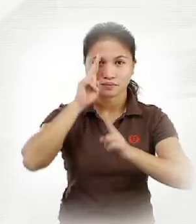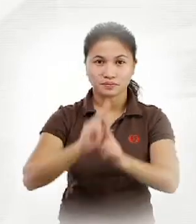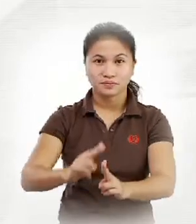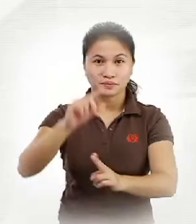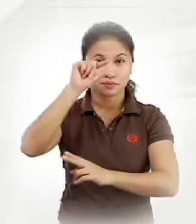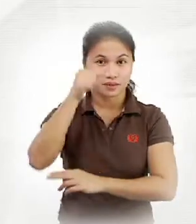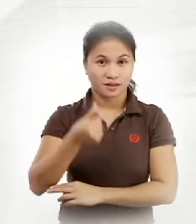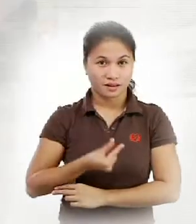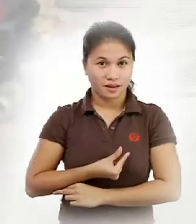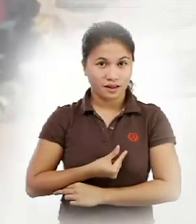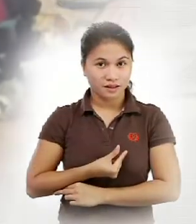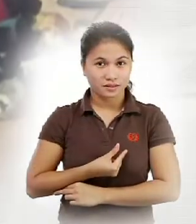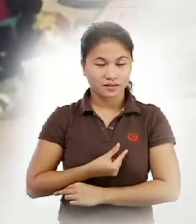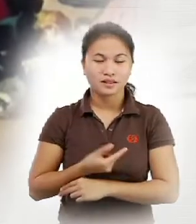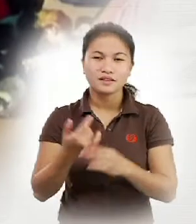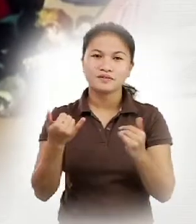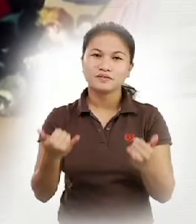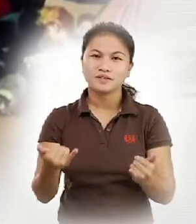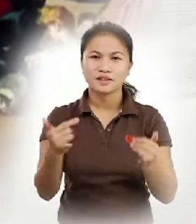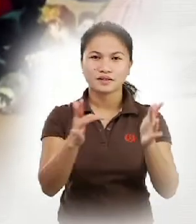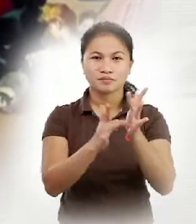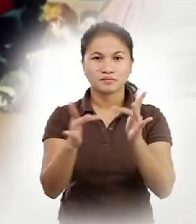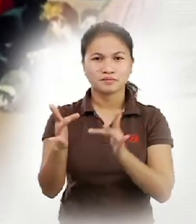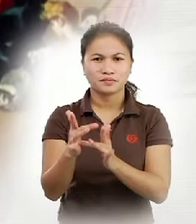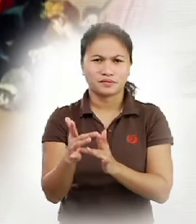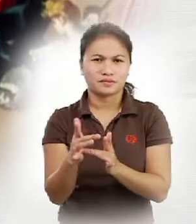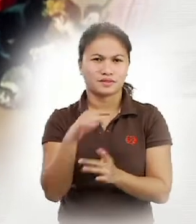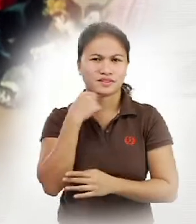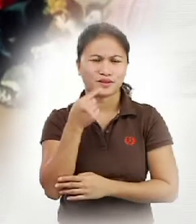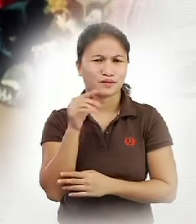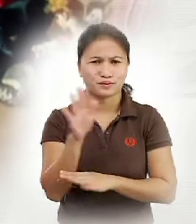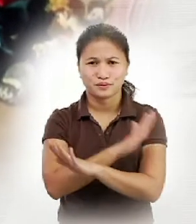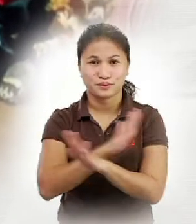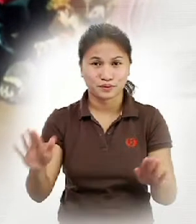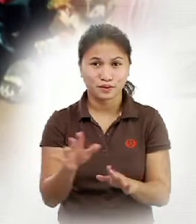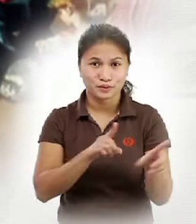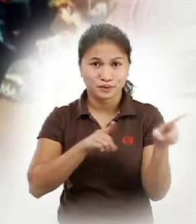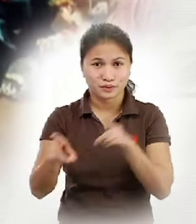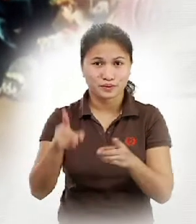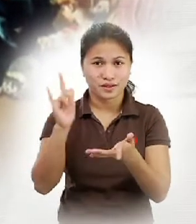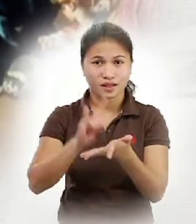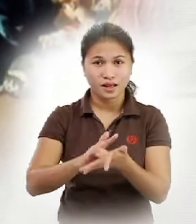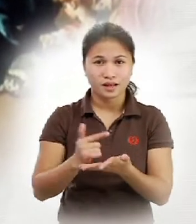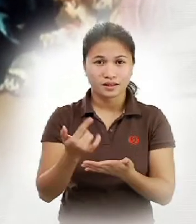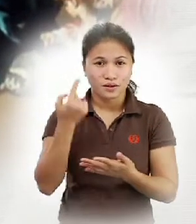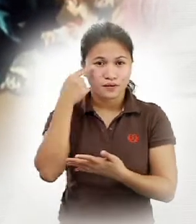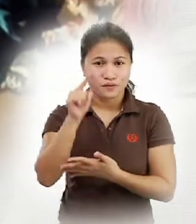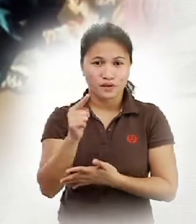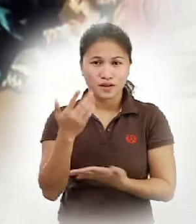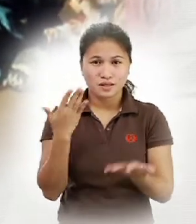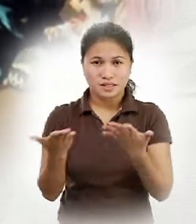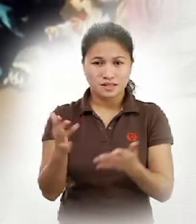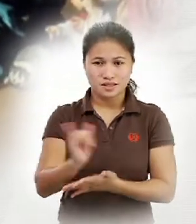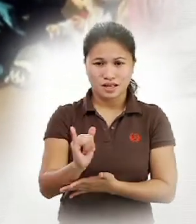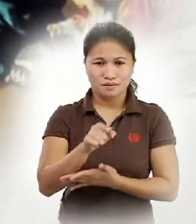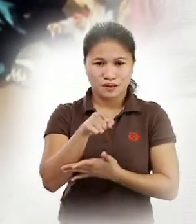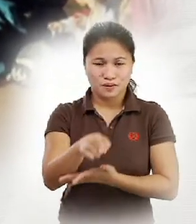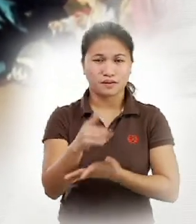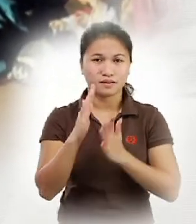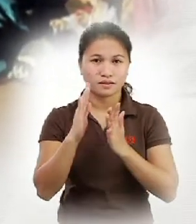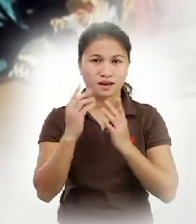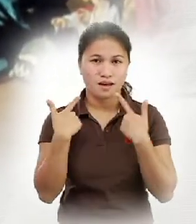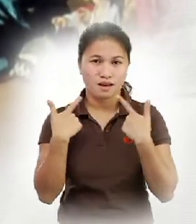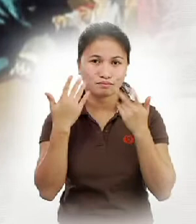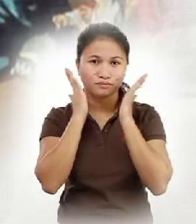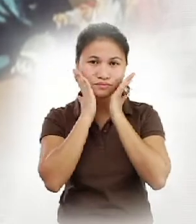guest here. Now, Jesus says, don't do that, for you might be put in an